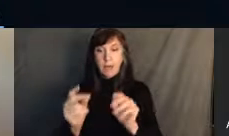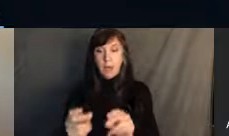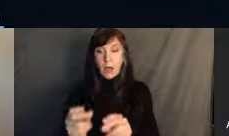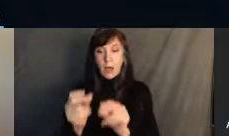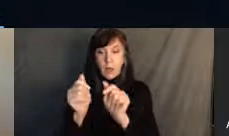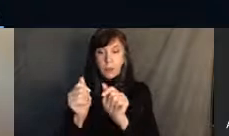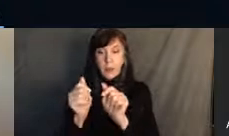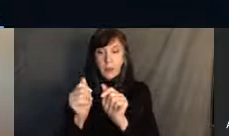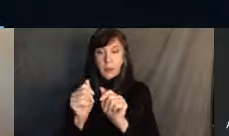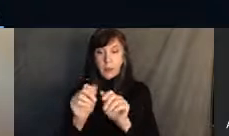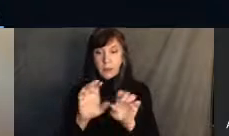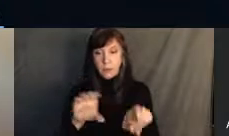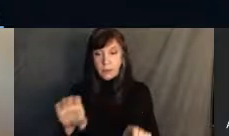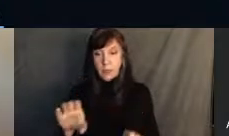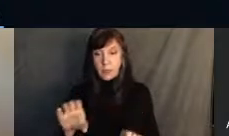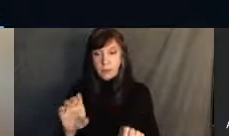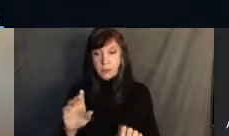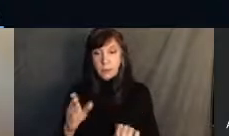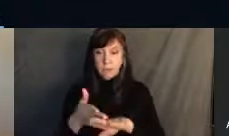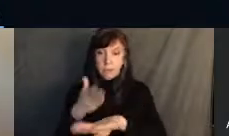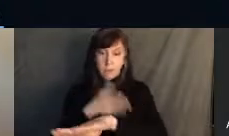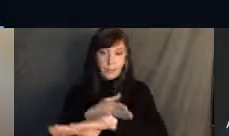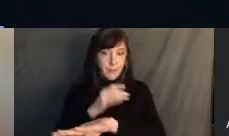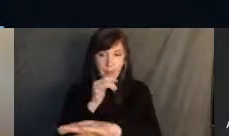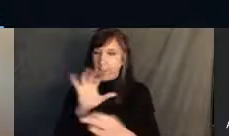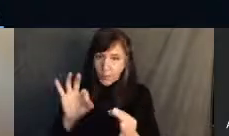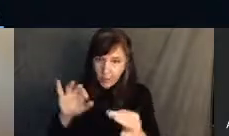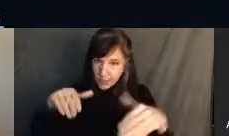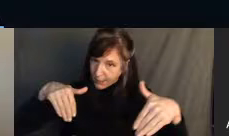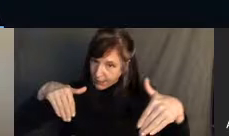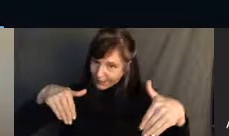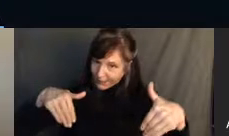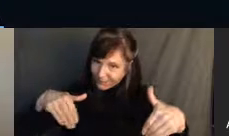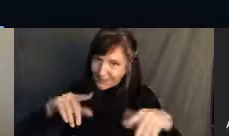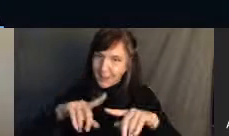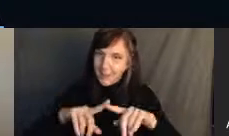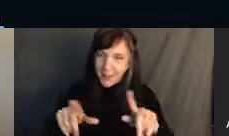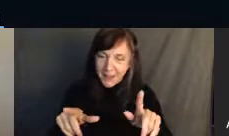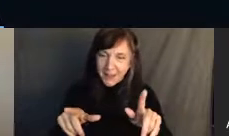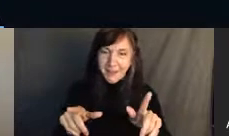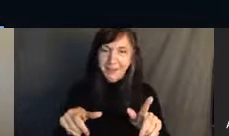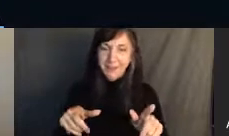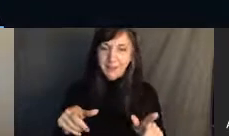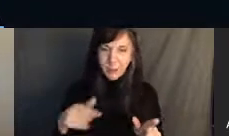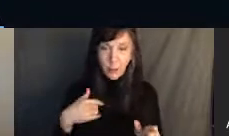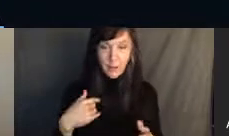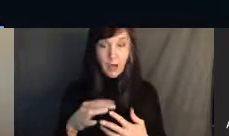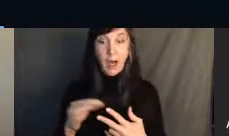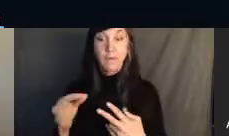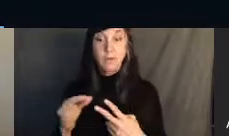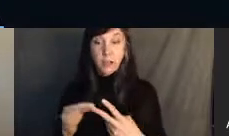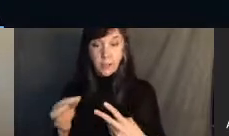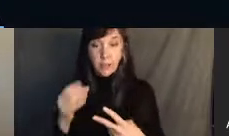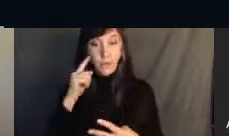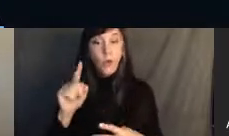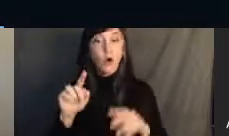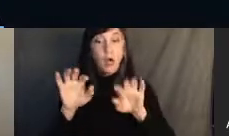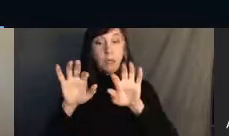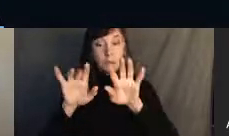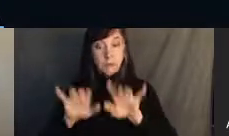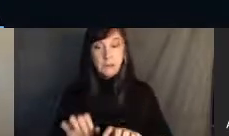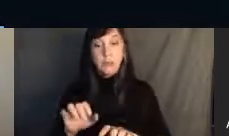has gotten way, way better. It's not perfect, but it gives you at least an option to have a transcript at the